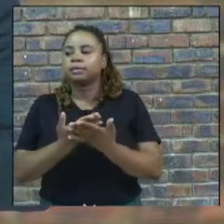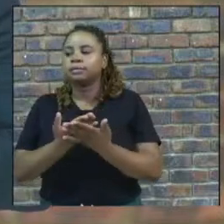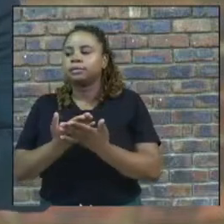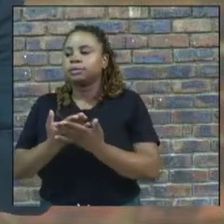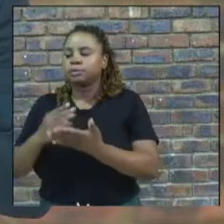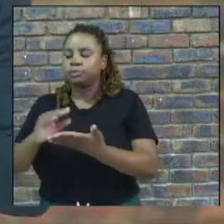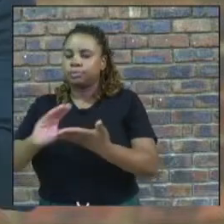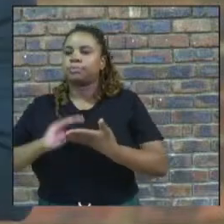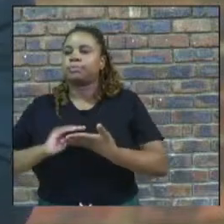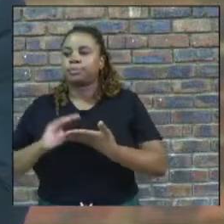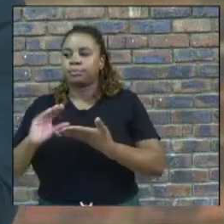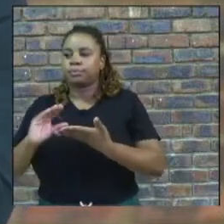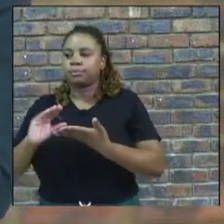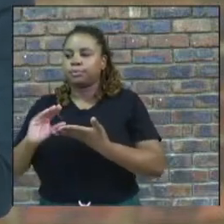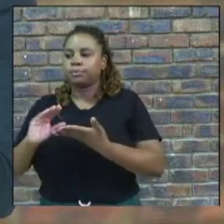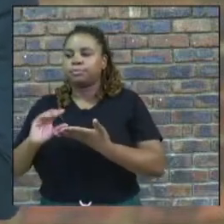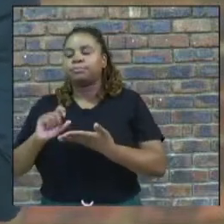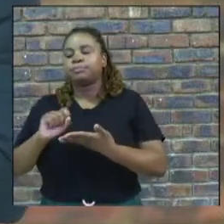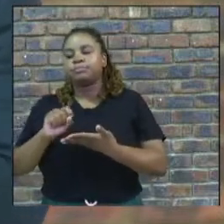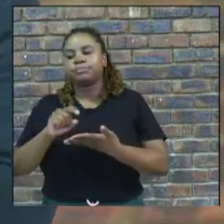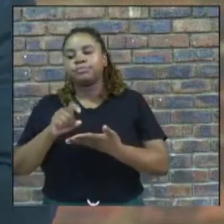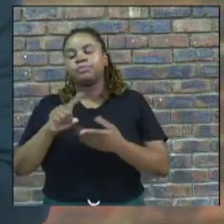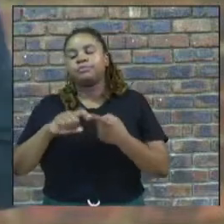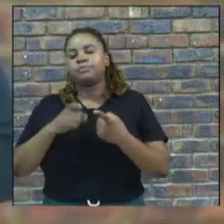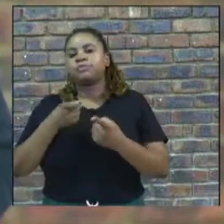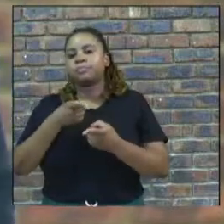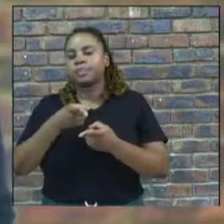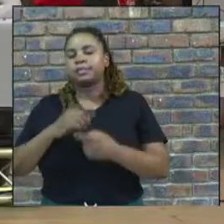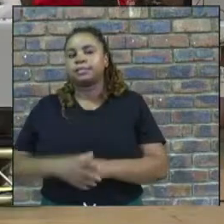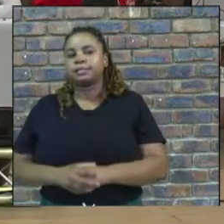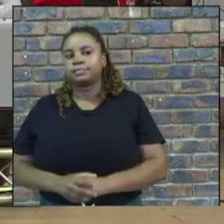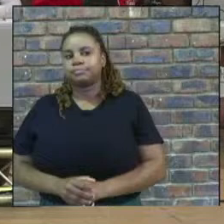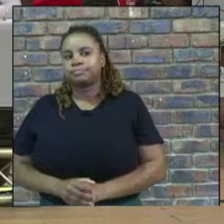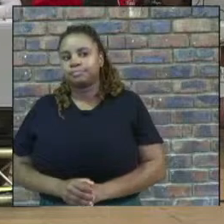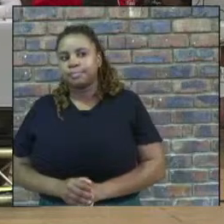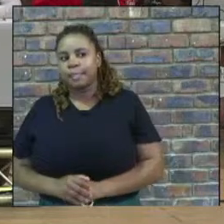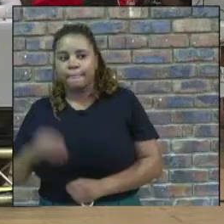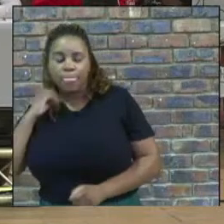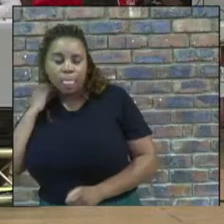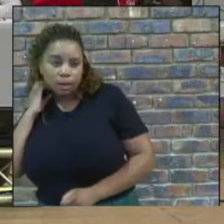from this legislation. I thank you, Chairperson. Thank you.